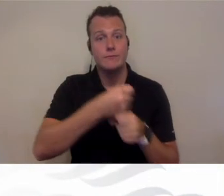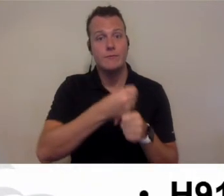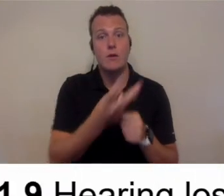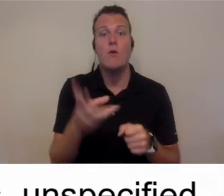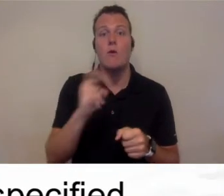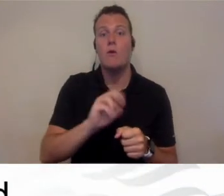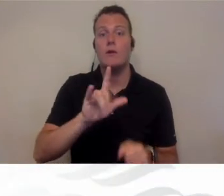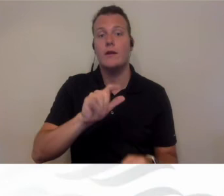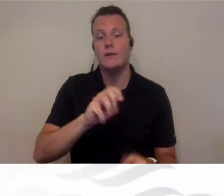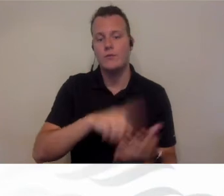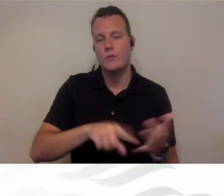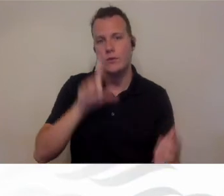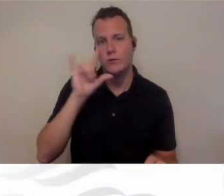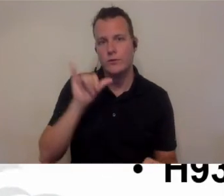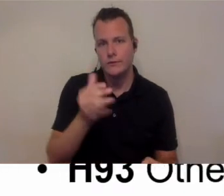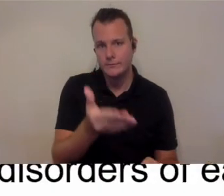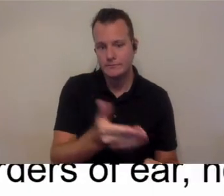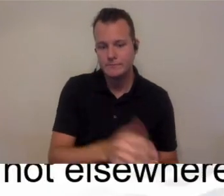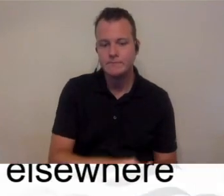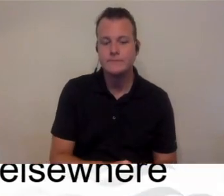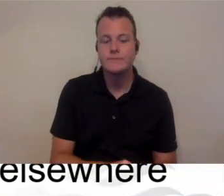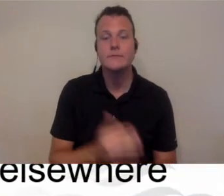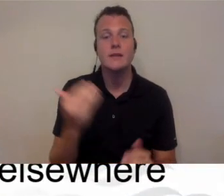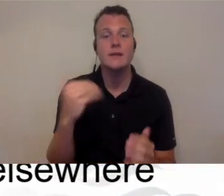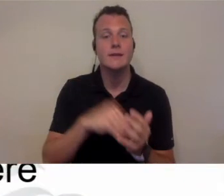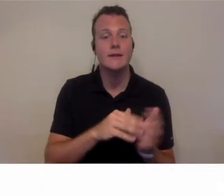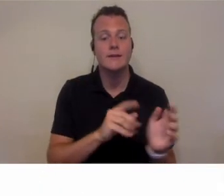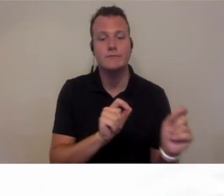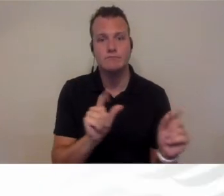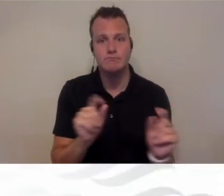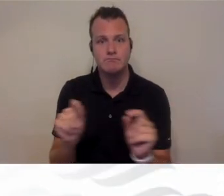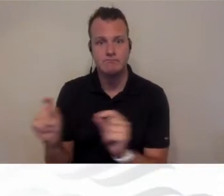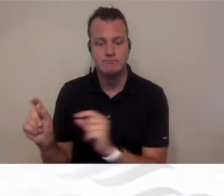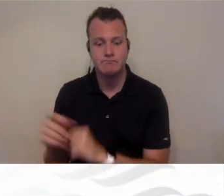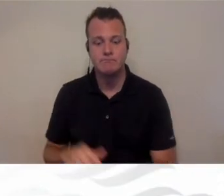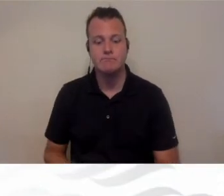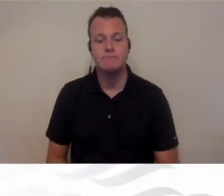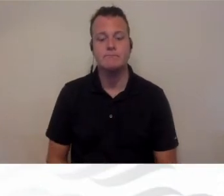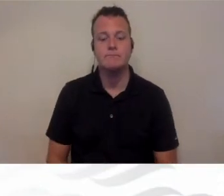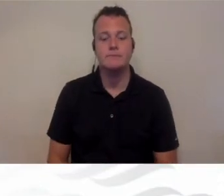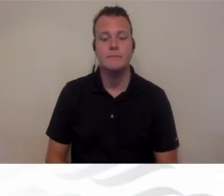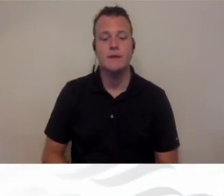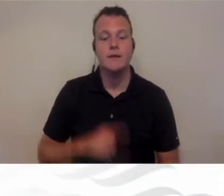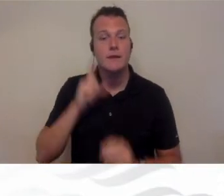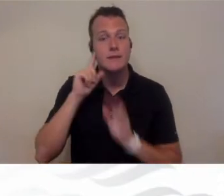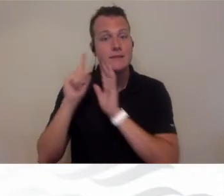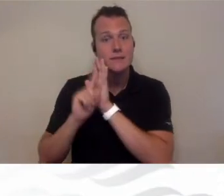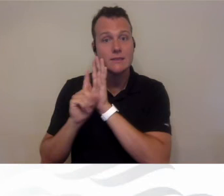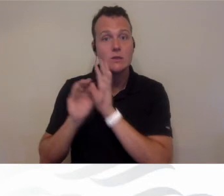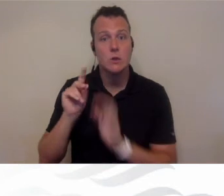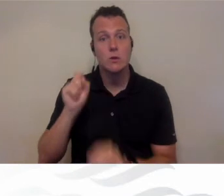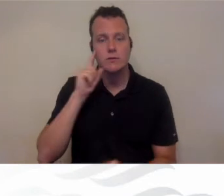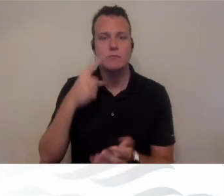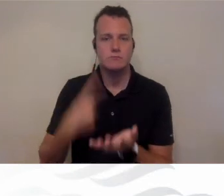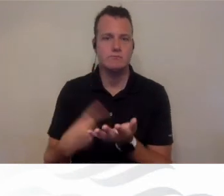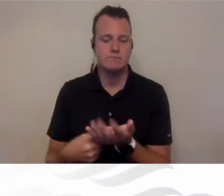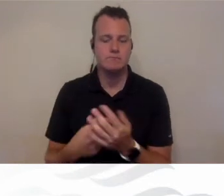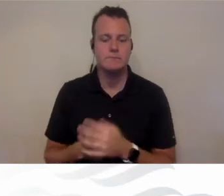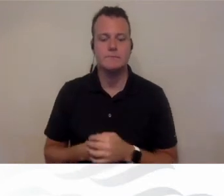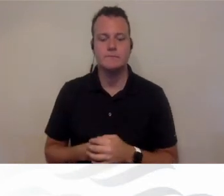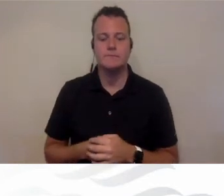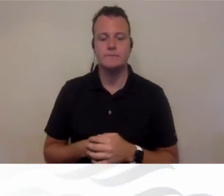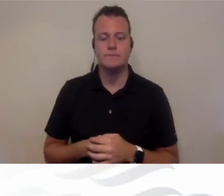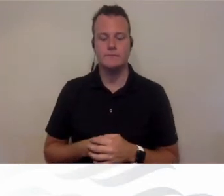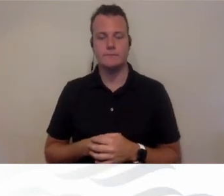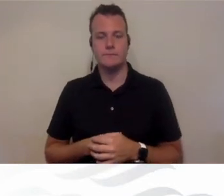claims, that's what they would look like. So again, I'm just going to go through some of these. The tinnitus codes I will highlight.